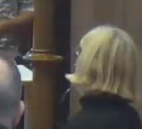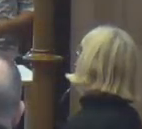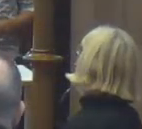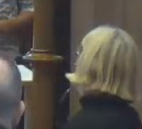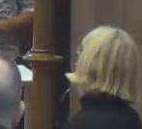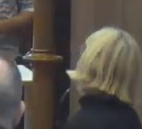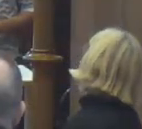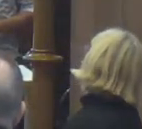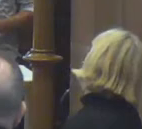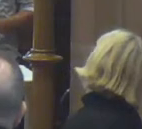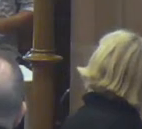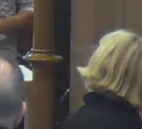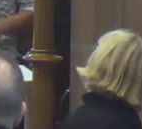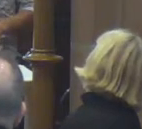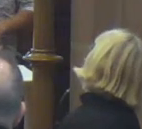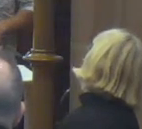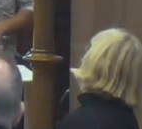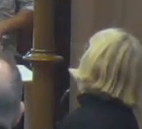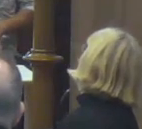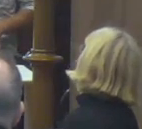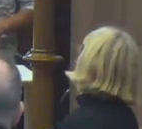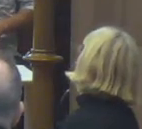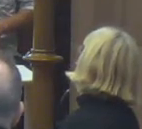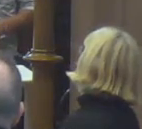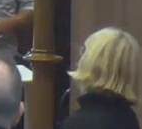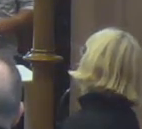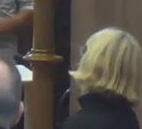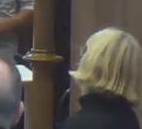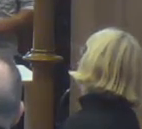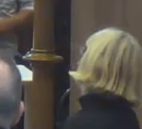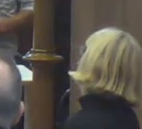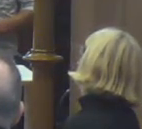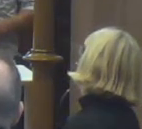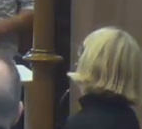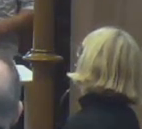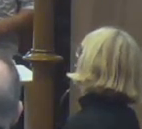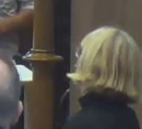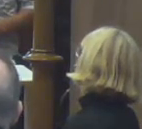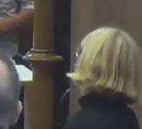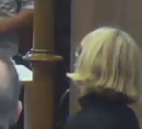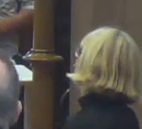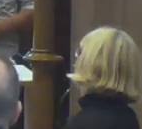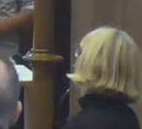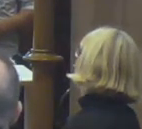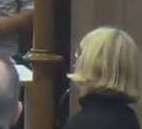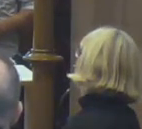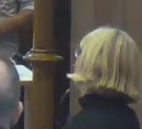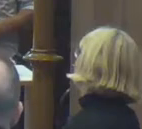love and serve the Lord. In the name of Christ. Amen.